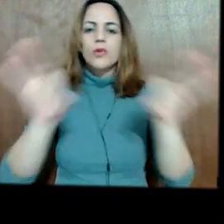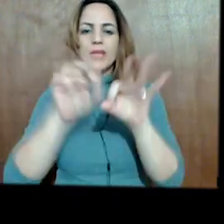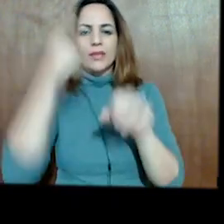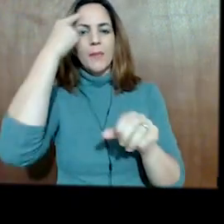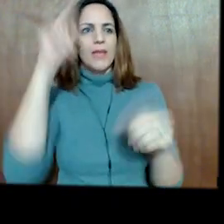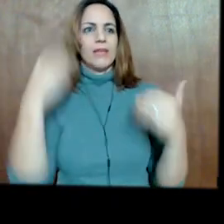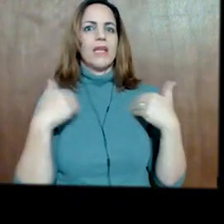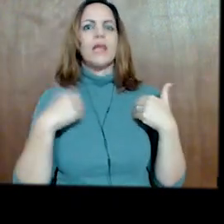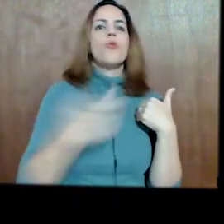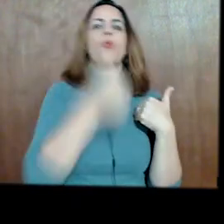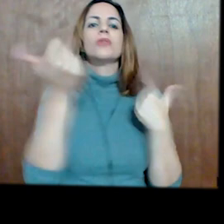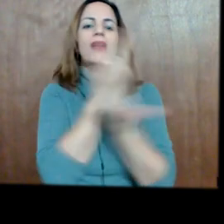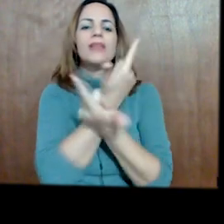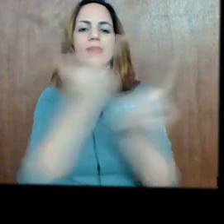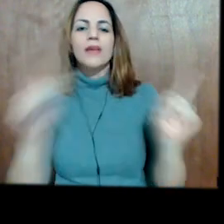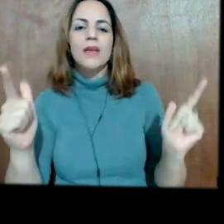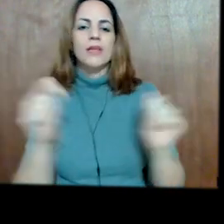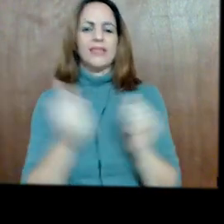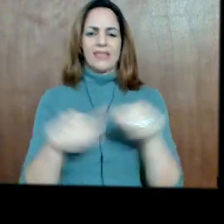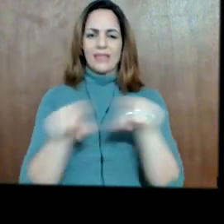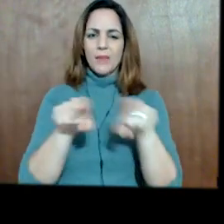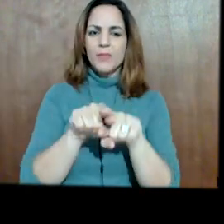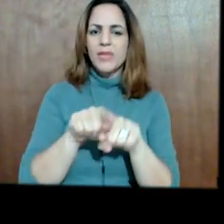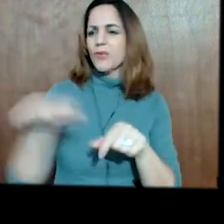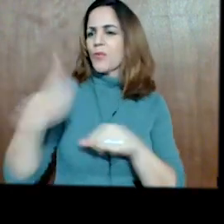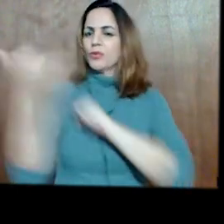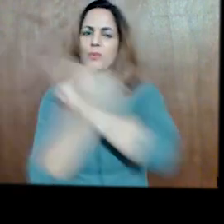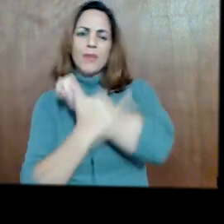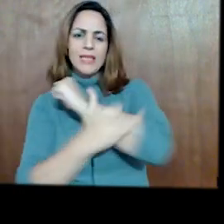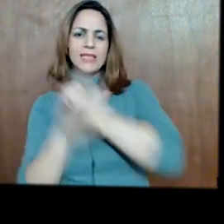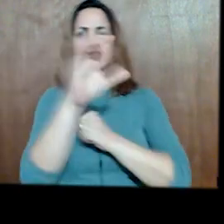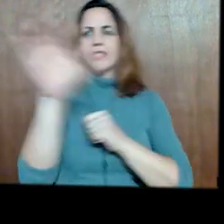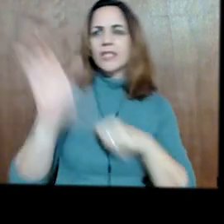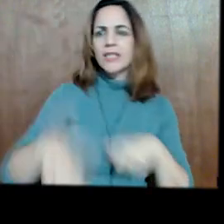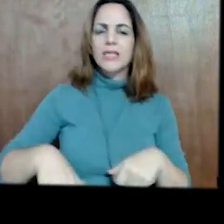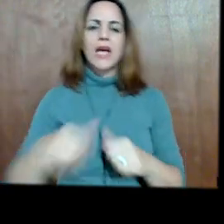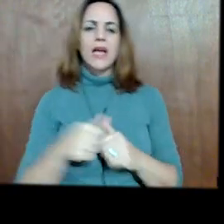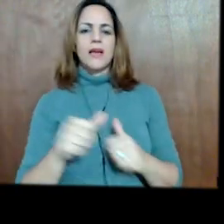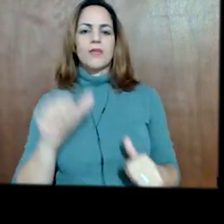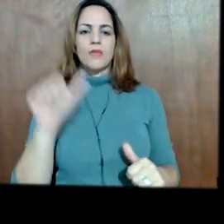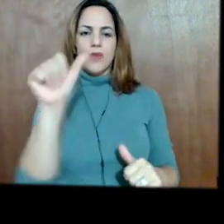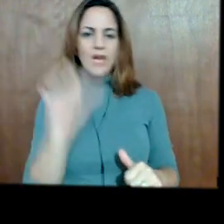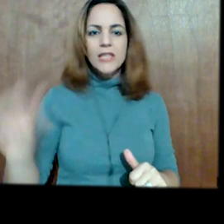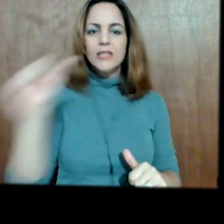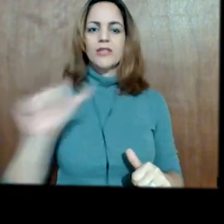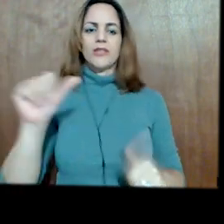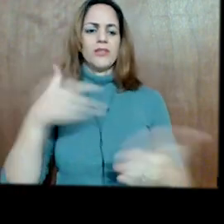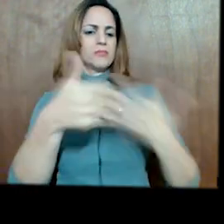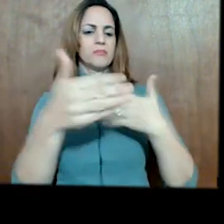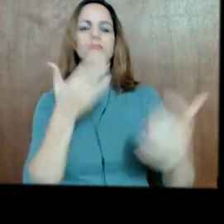Indians, Chicanos, and all working people, whatever their color might be.